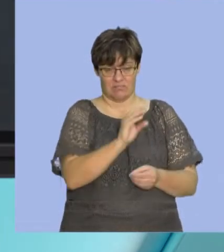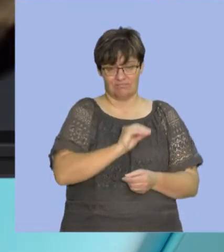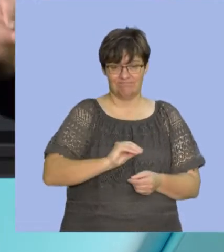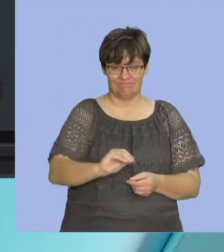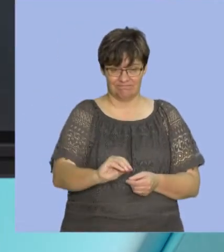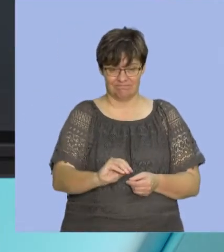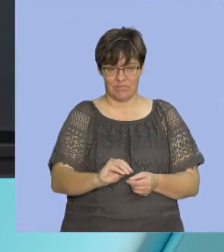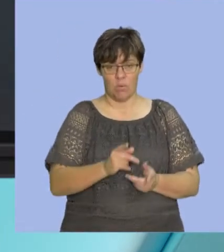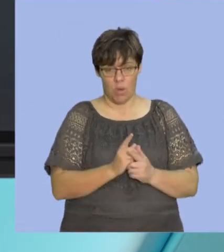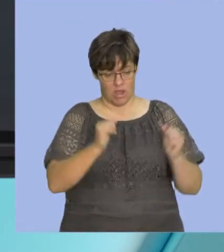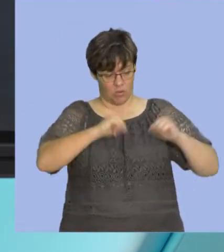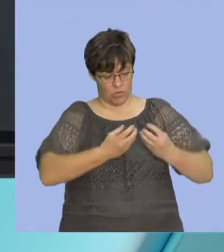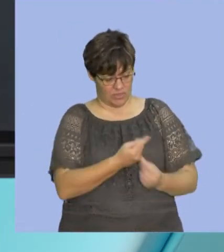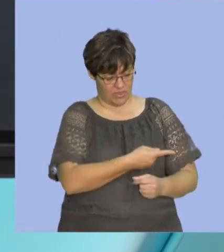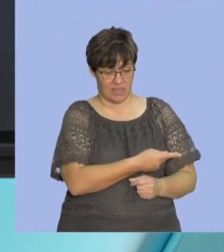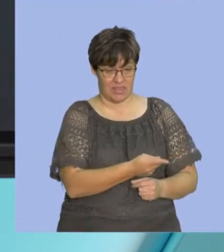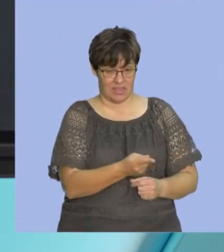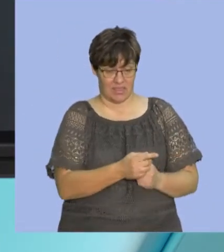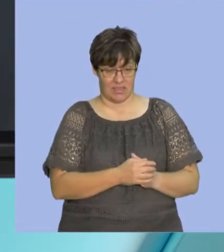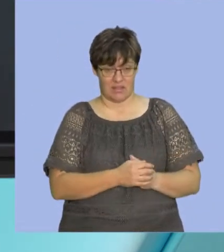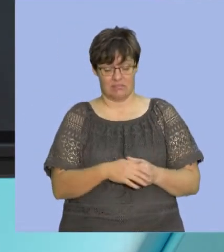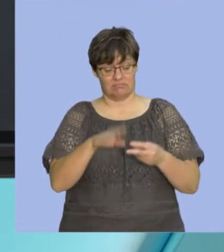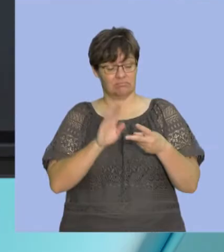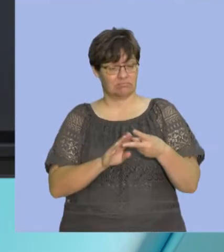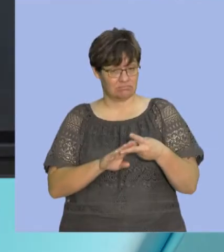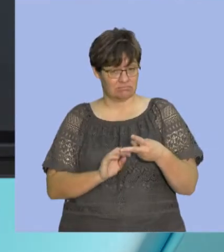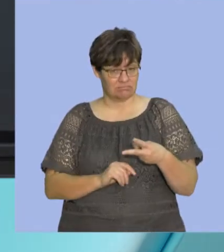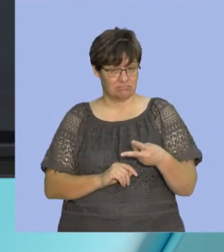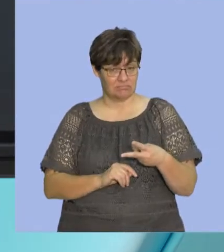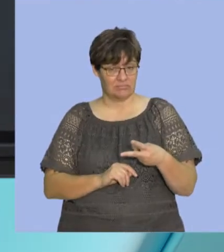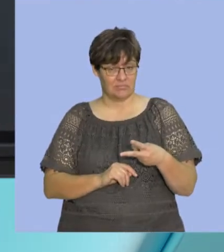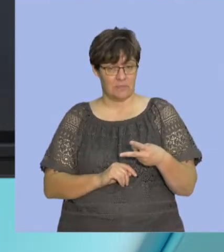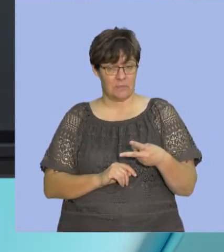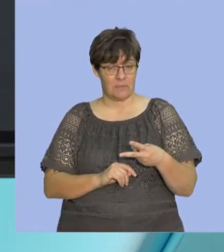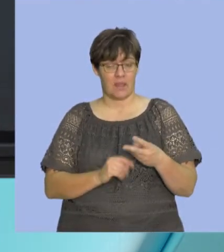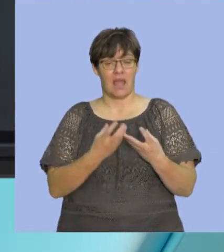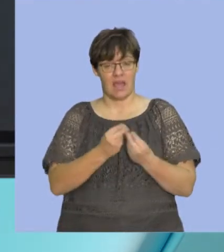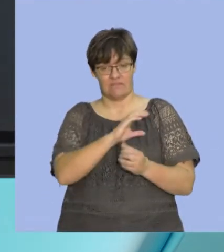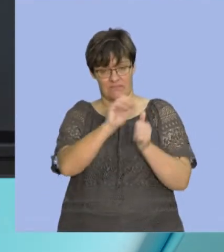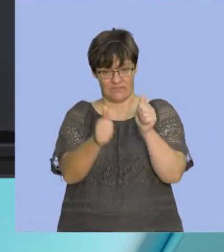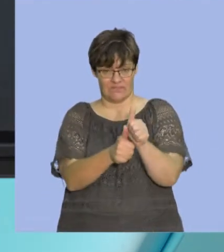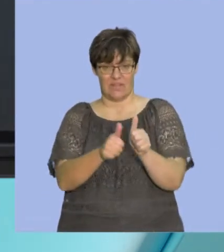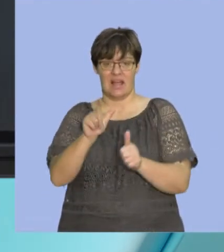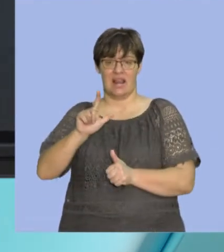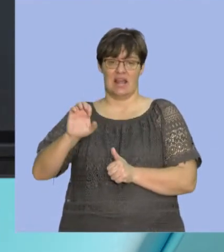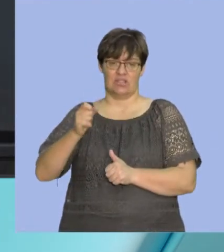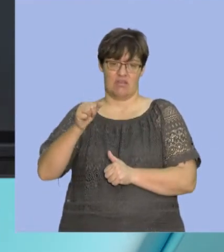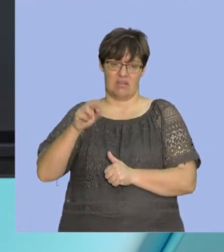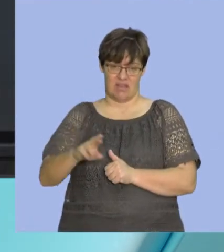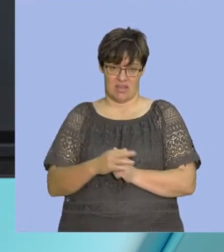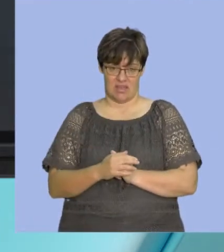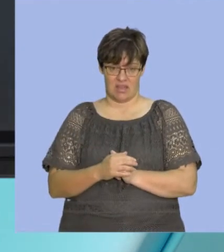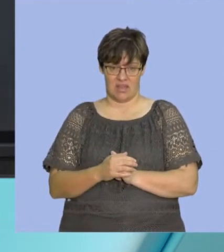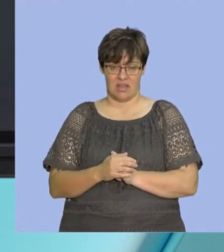my creditors. At the same time, I have a subsidiary ledger where